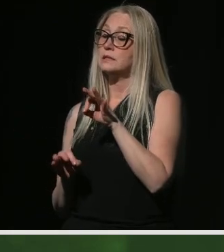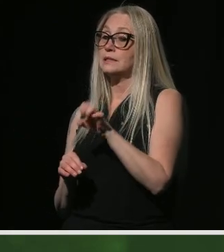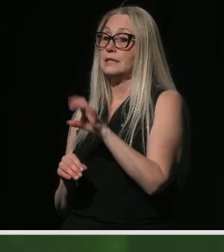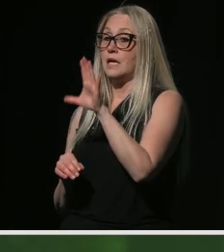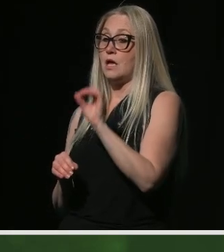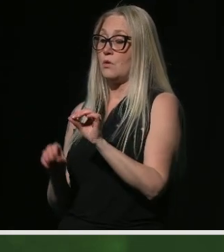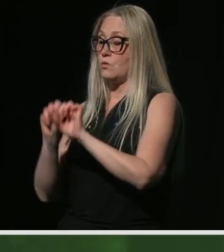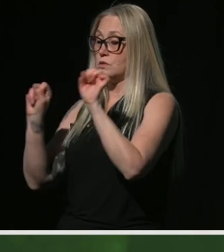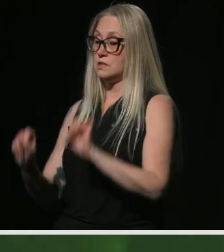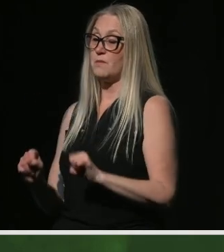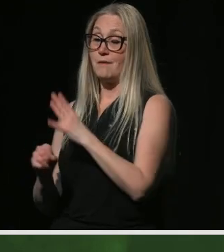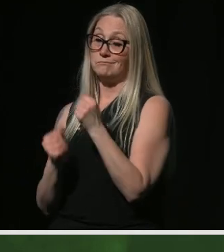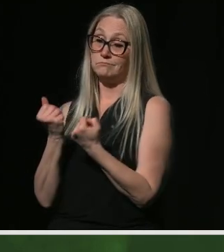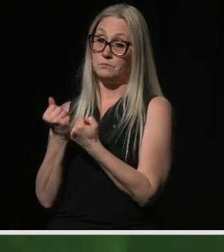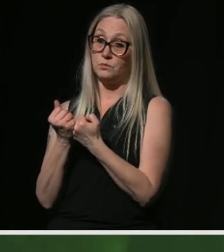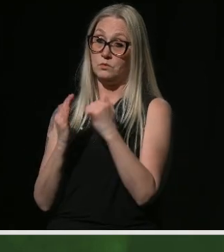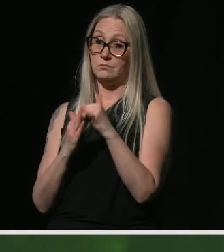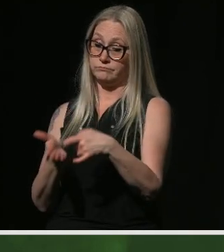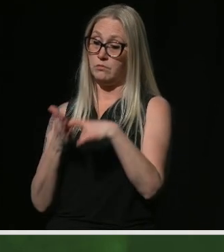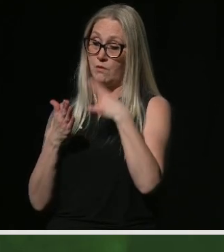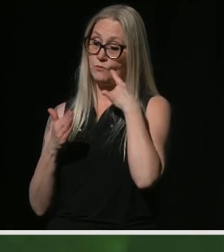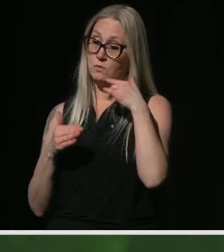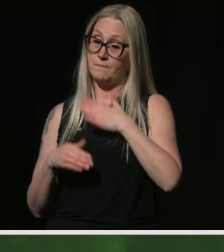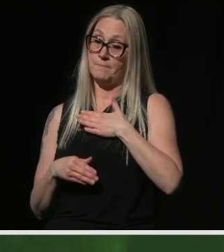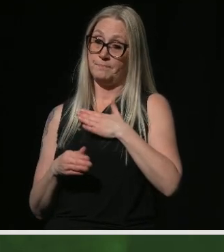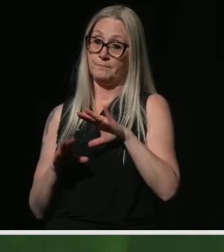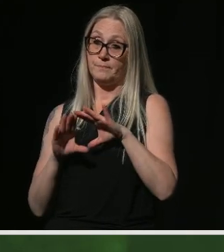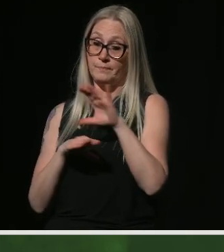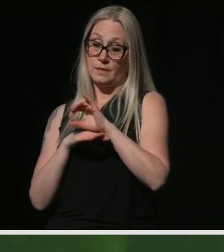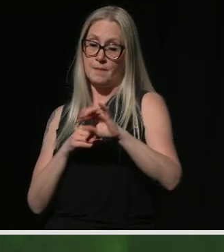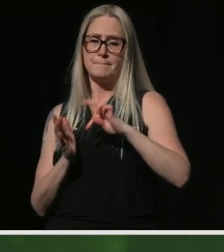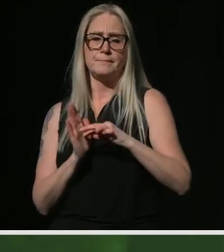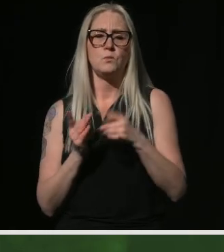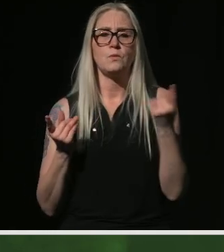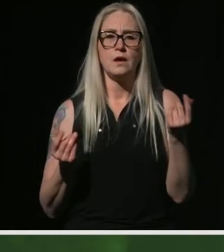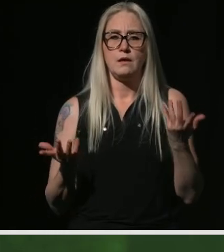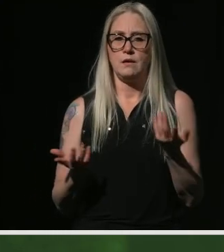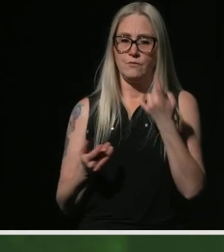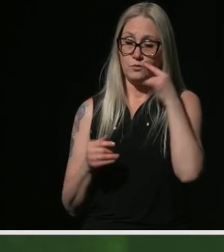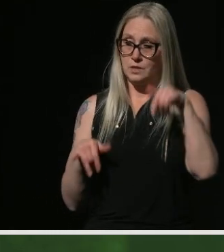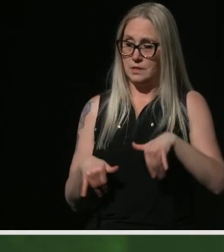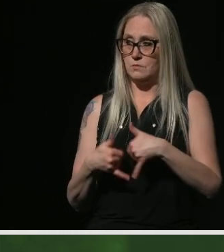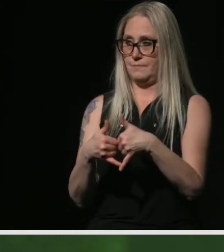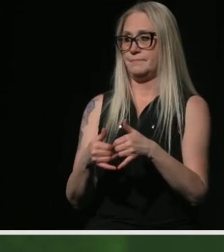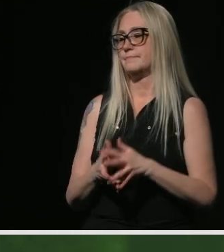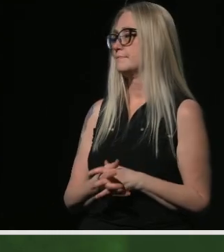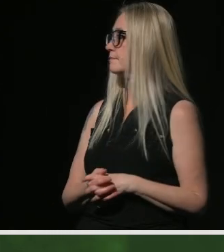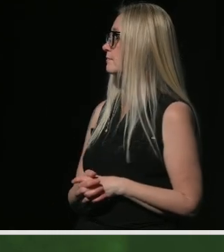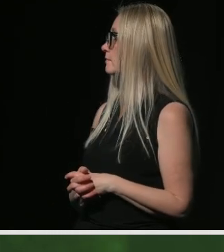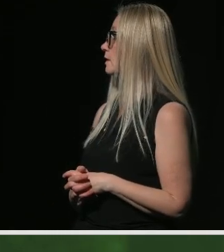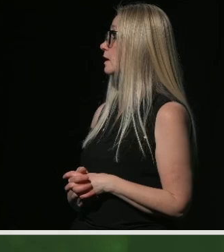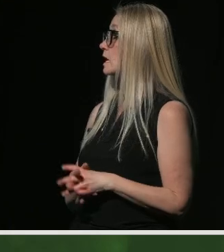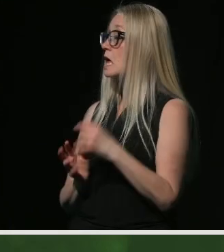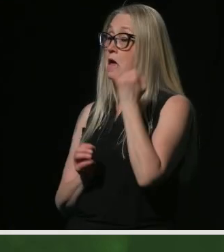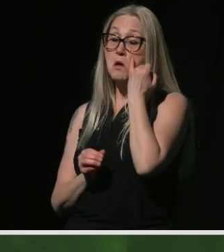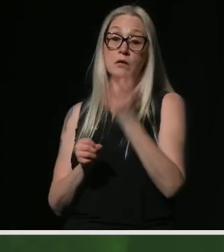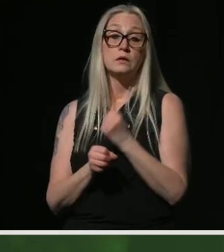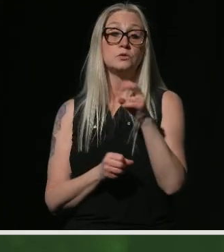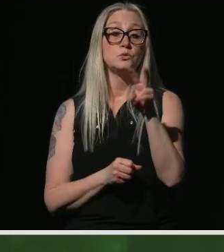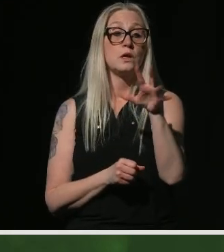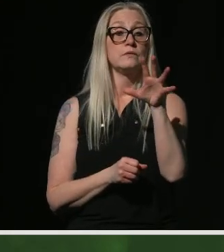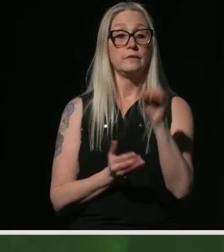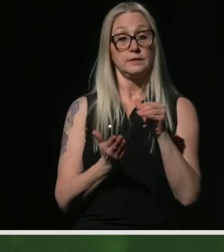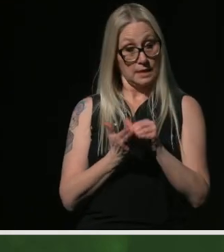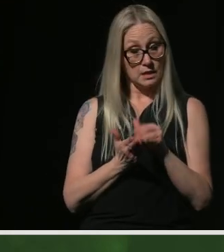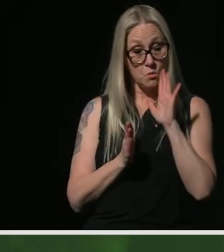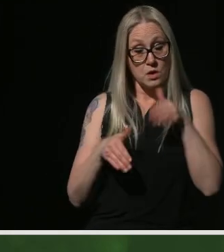the next phase of this company. So what does that actually mean for this award? Well, for $250,000, that would allow us to